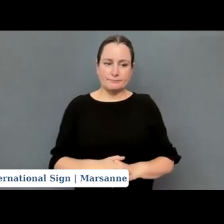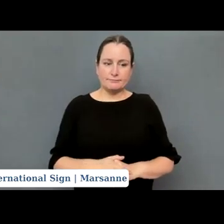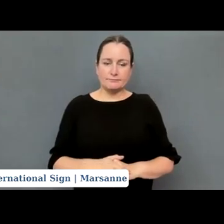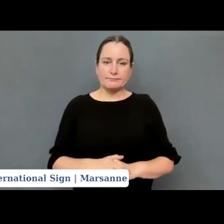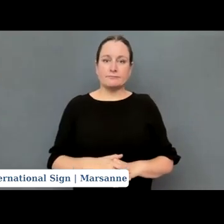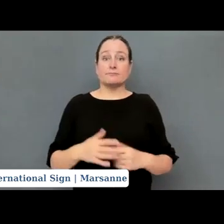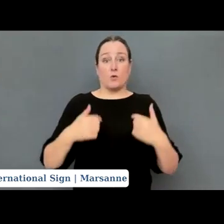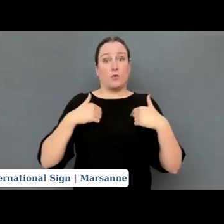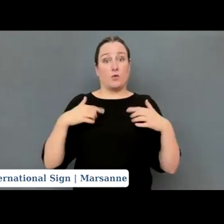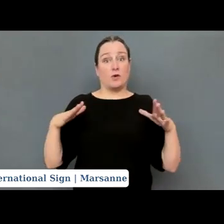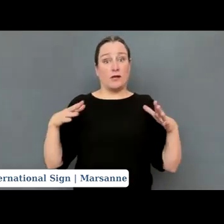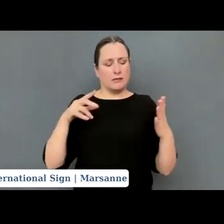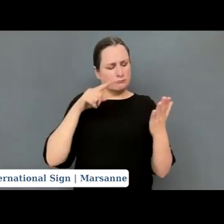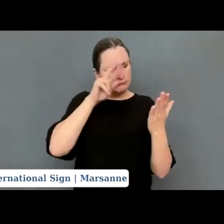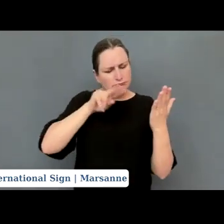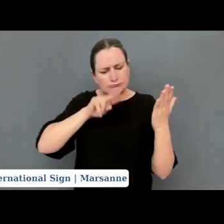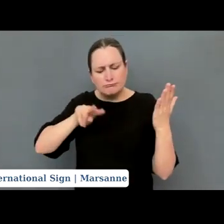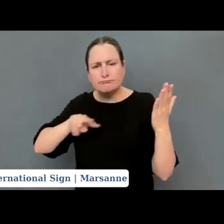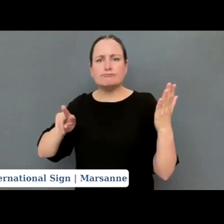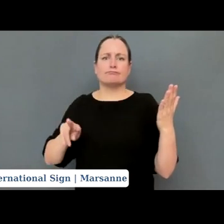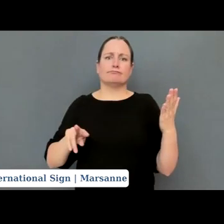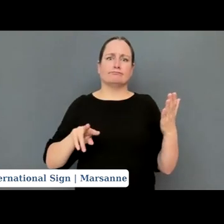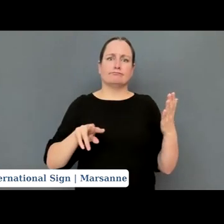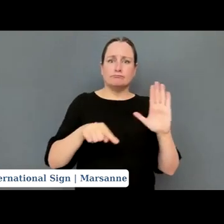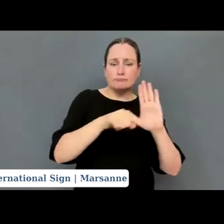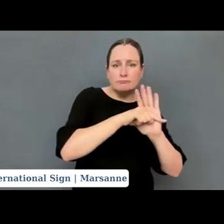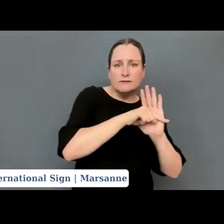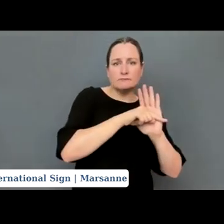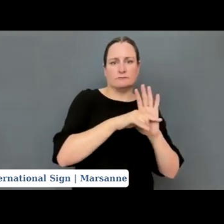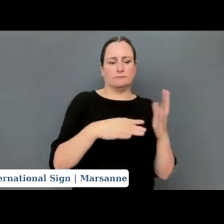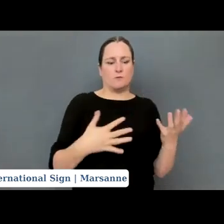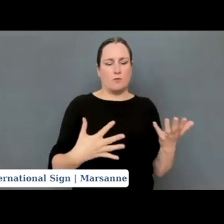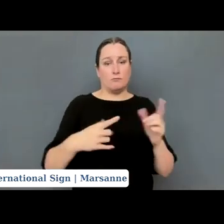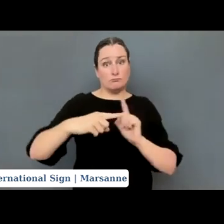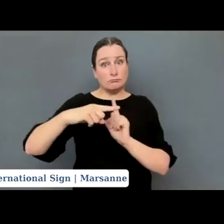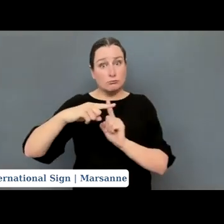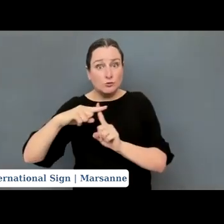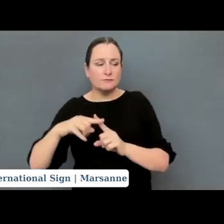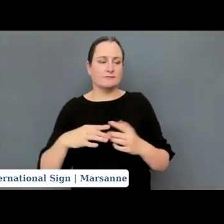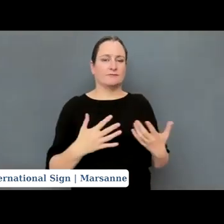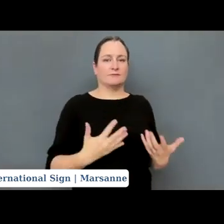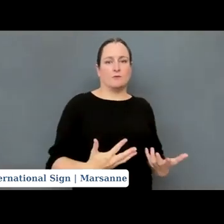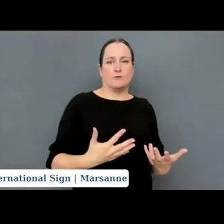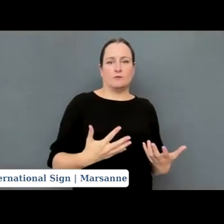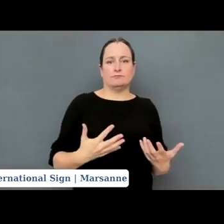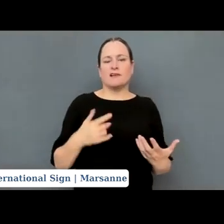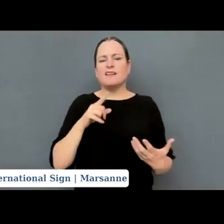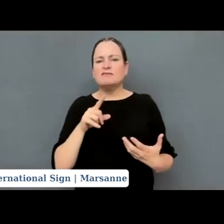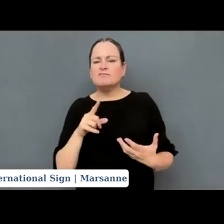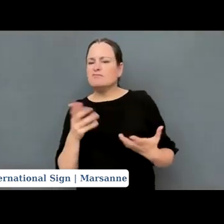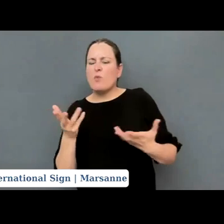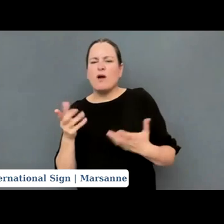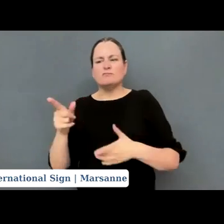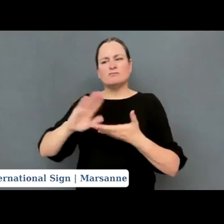the negative ones and also the positive ones. Some of the aspects within those focus groups are solved within the